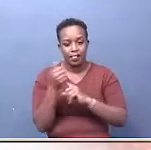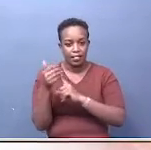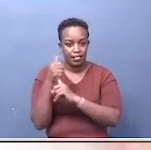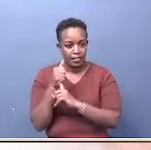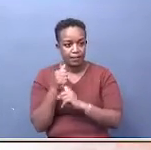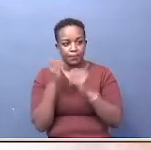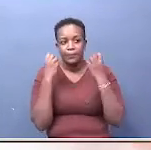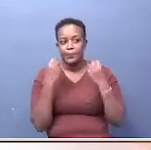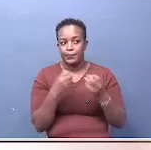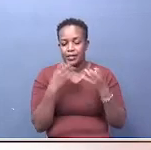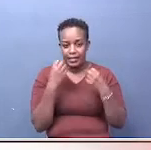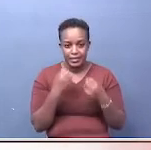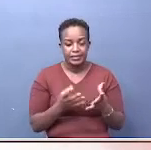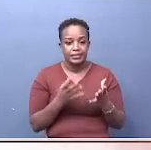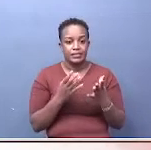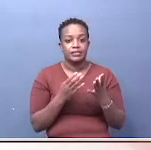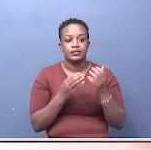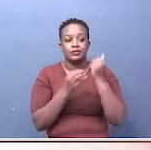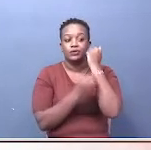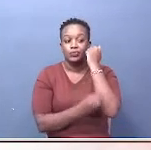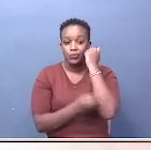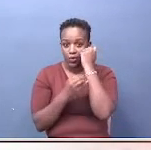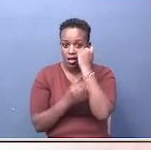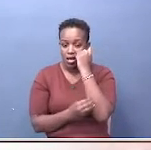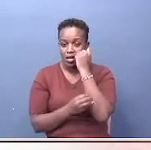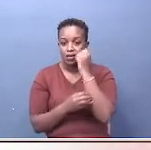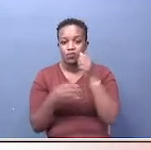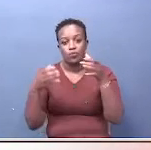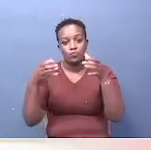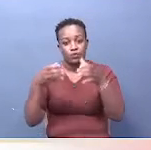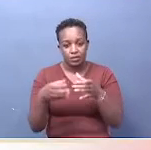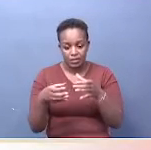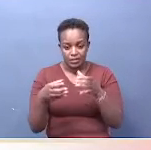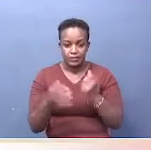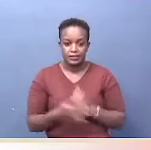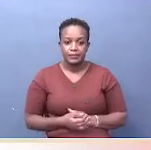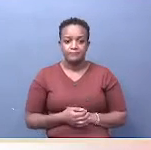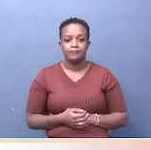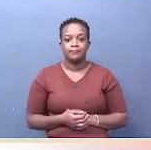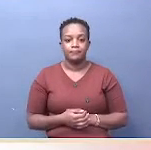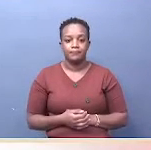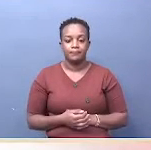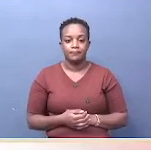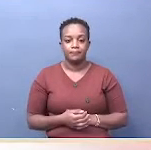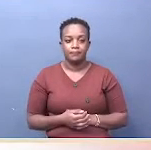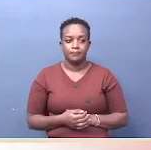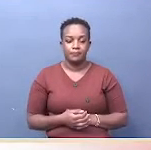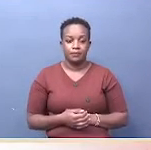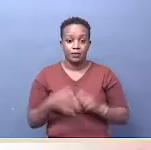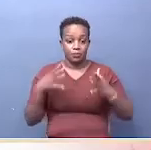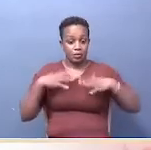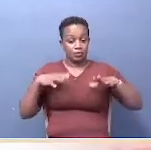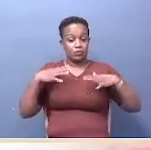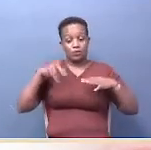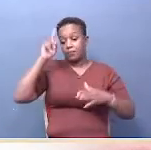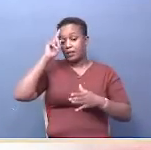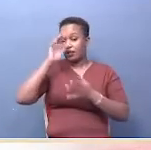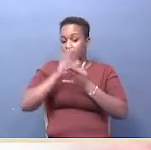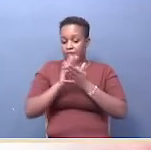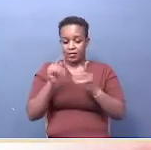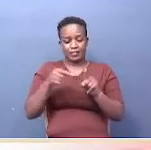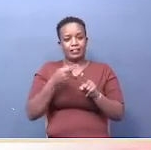many underprivileged communities as possible. Sewing does pay. People used to believe that it's for